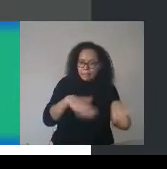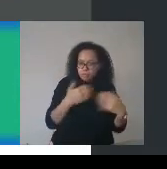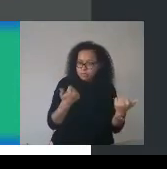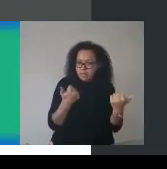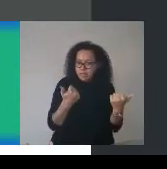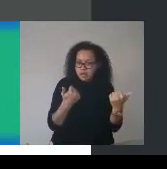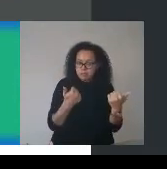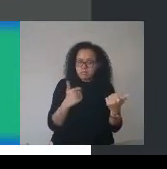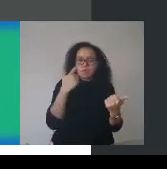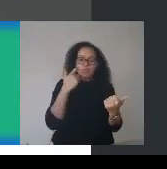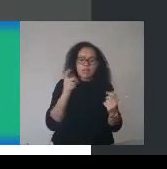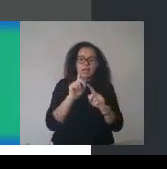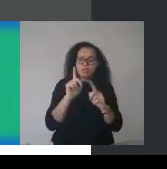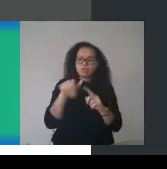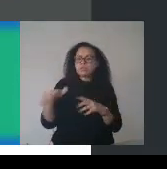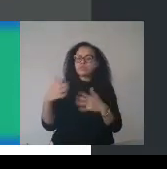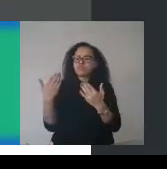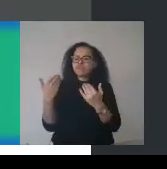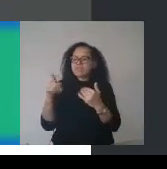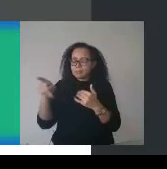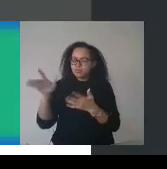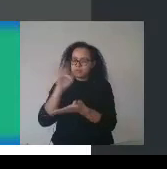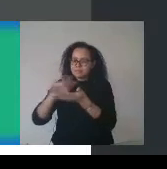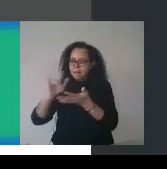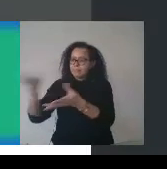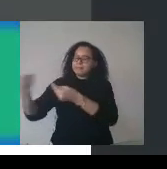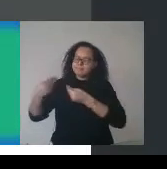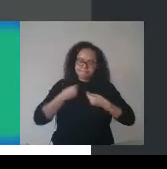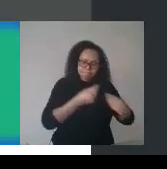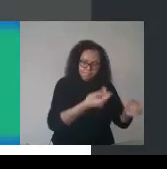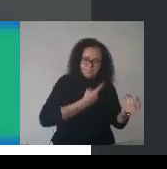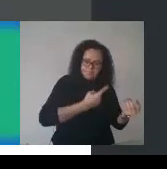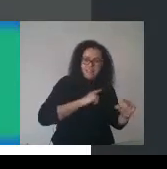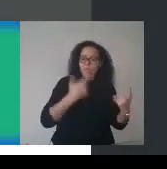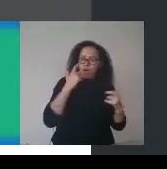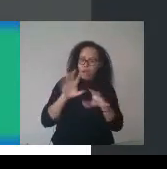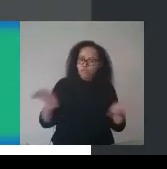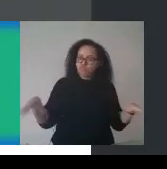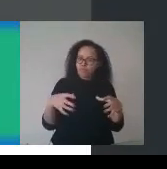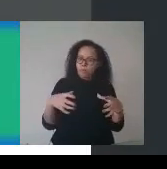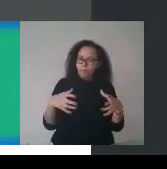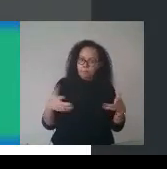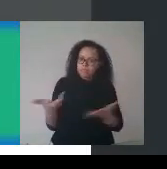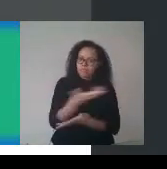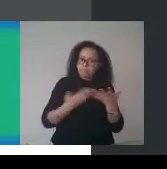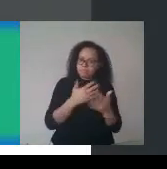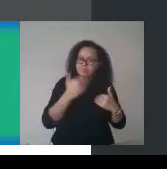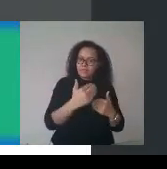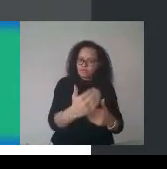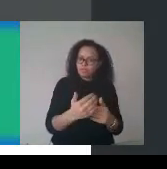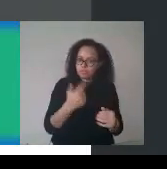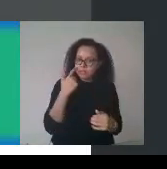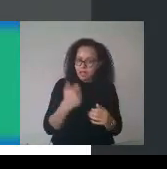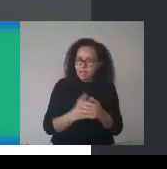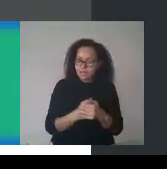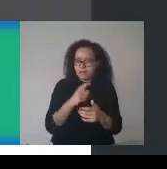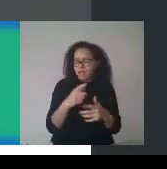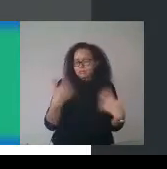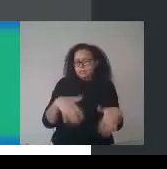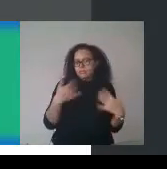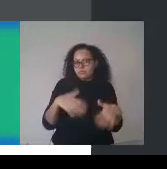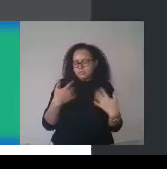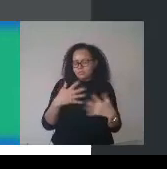from reception and go in the pool by yourself, or to deliver group sessions as well. And importantly, creates measurable health impact from the data